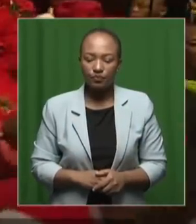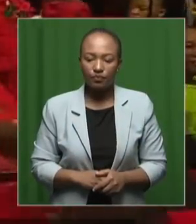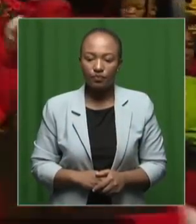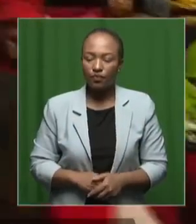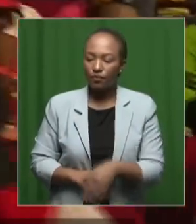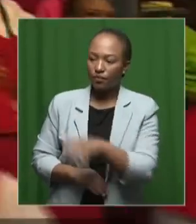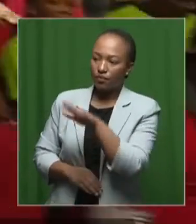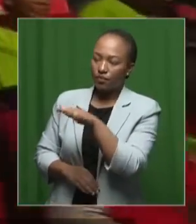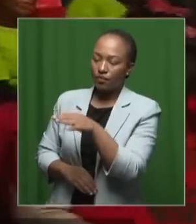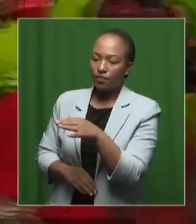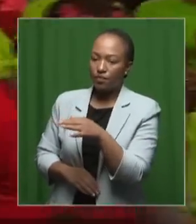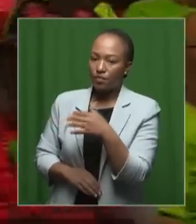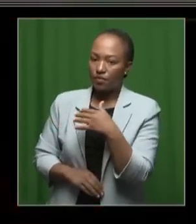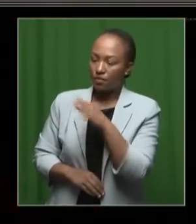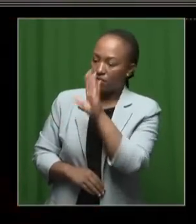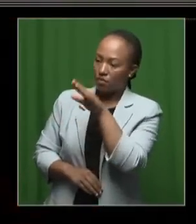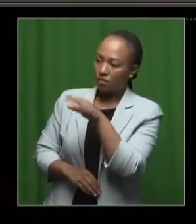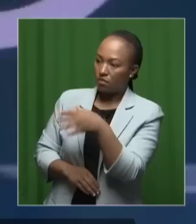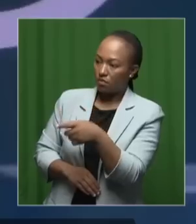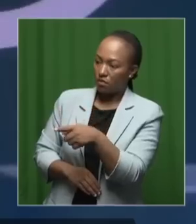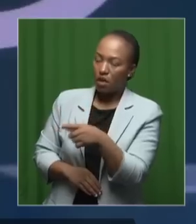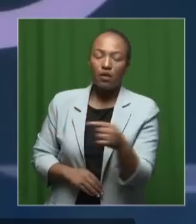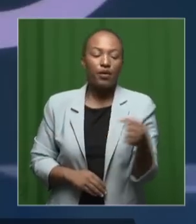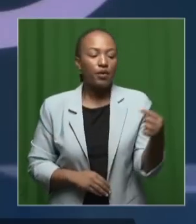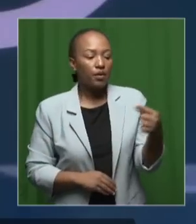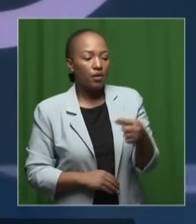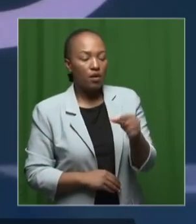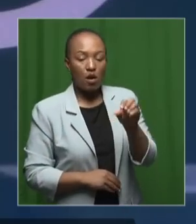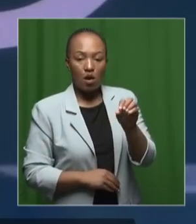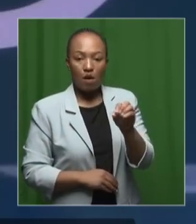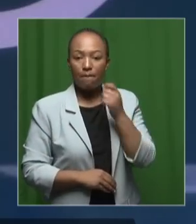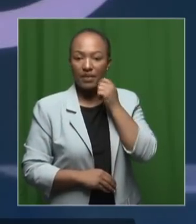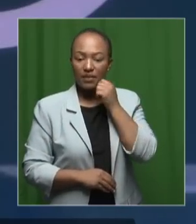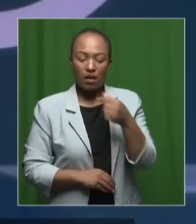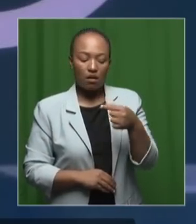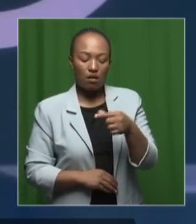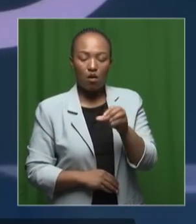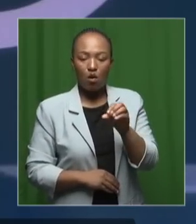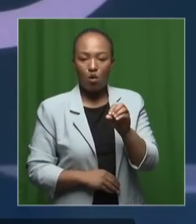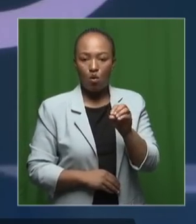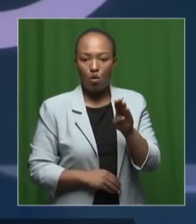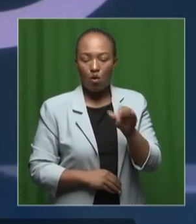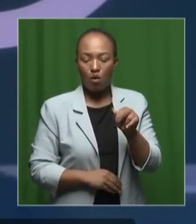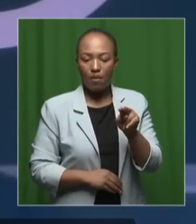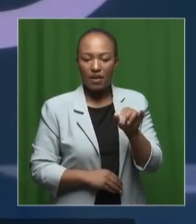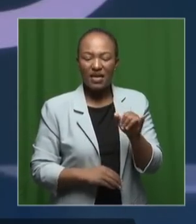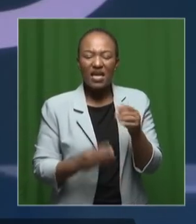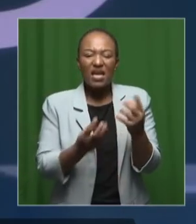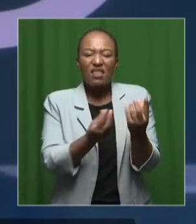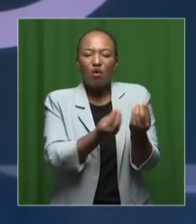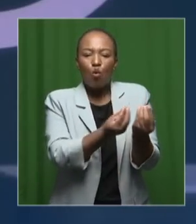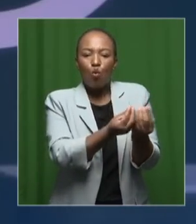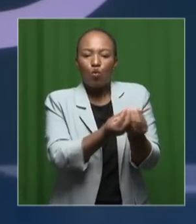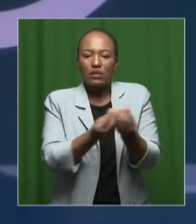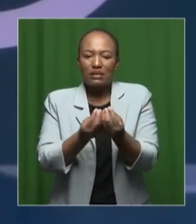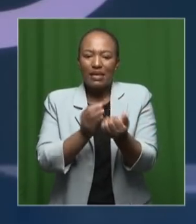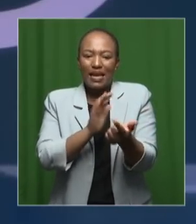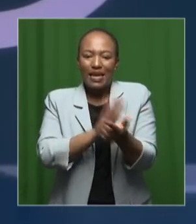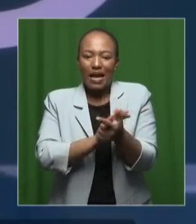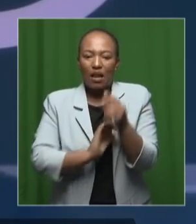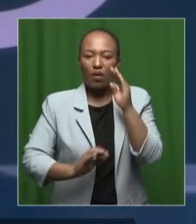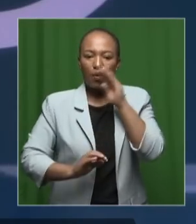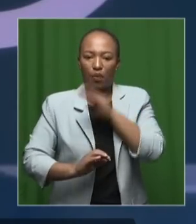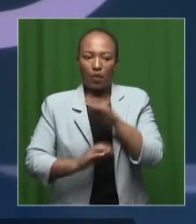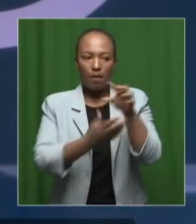Sakina? The assumption, Mr. Ngobeni, is that counterfeit goods are something that is brought in